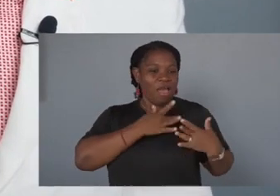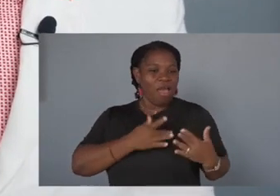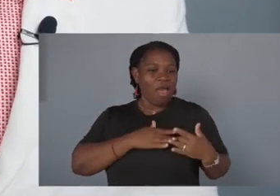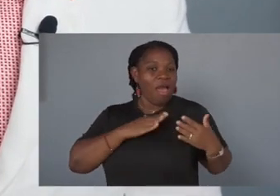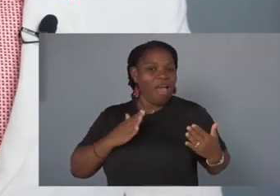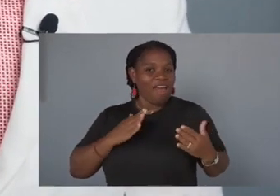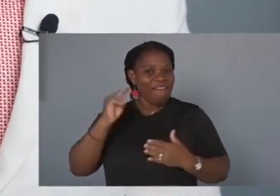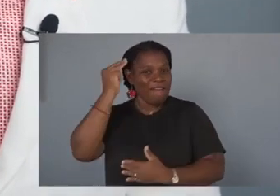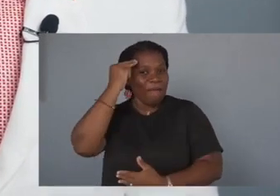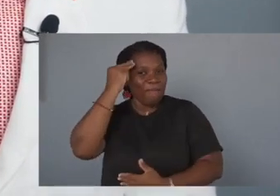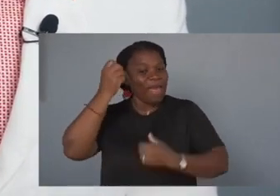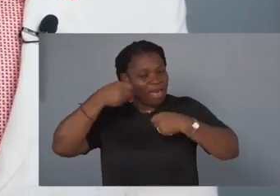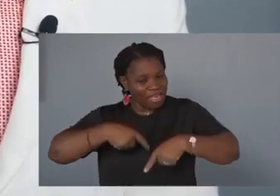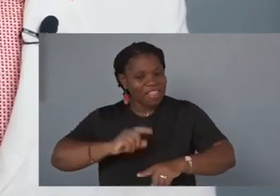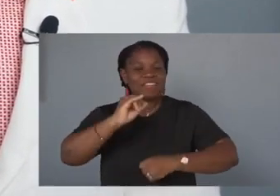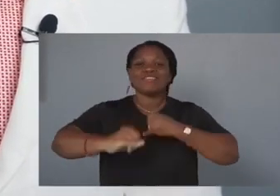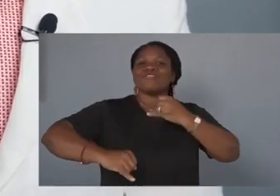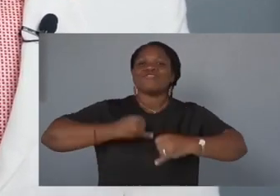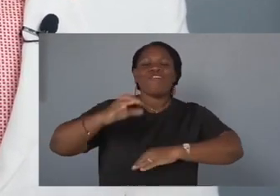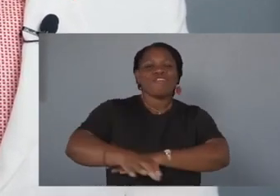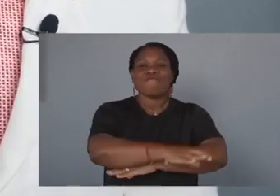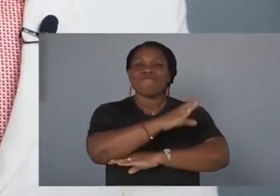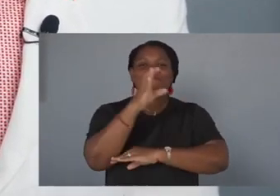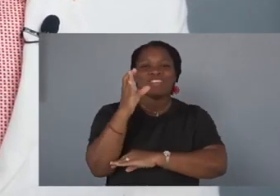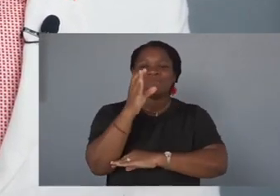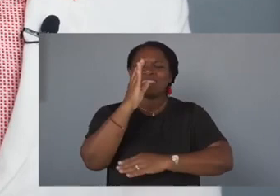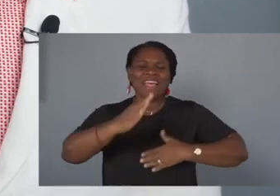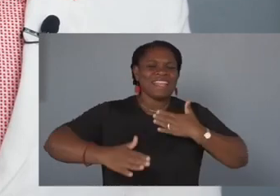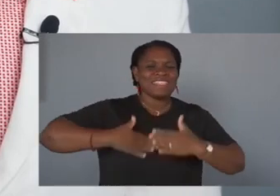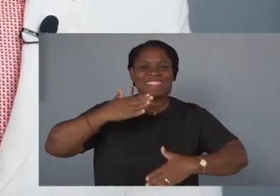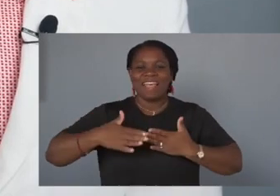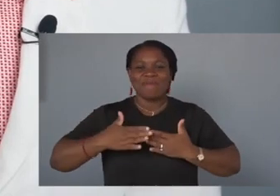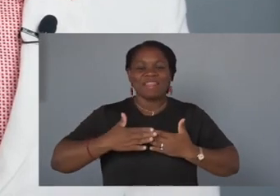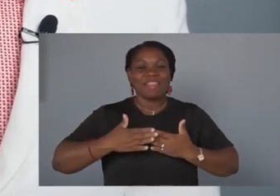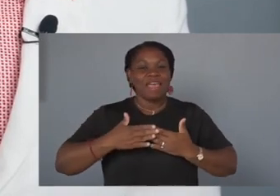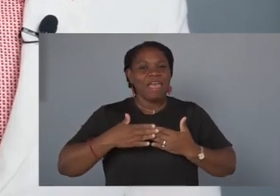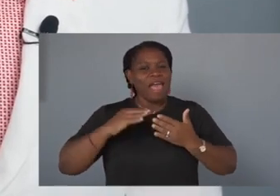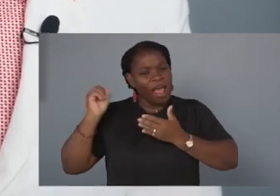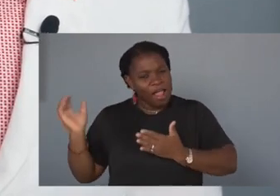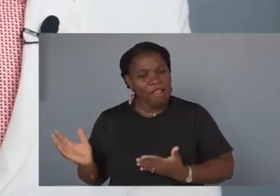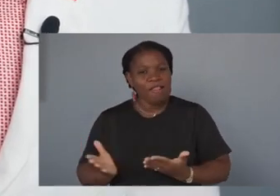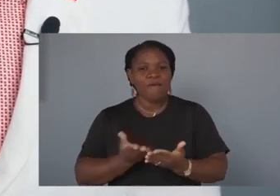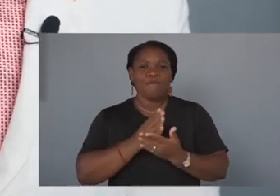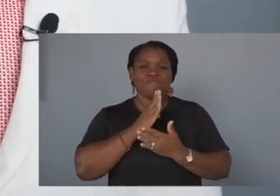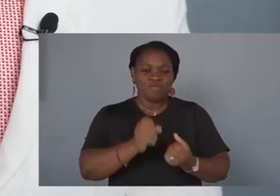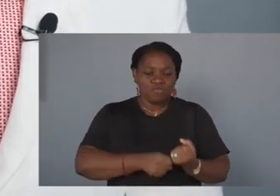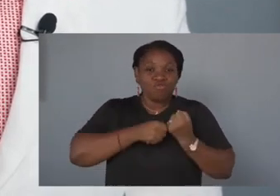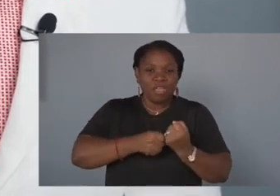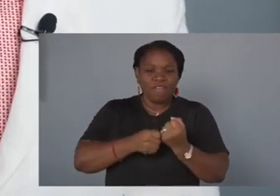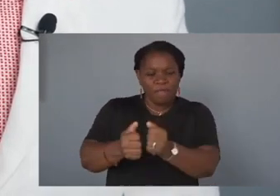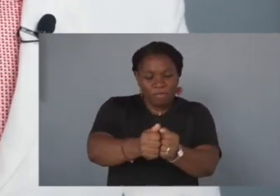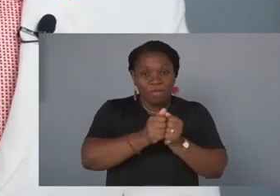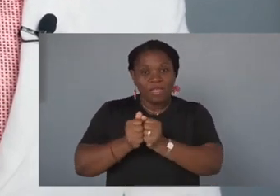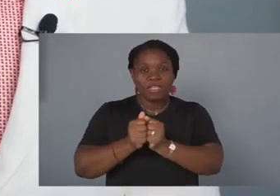and minds. Let the joy of Christmas and the exuberance of our Federation's carnival inspire us to strengthen the